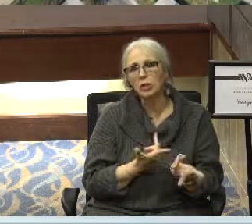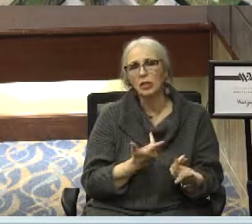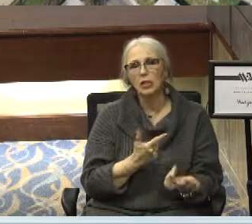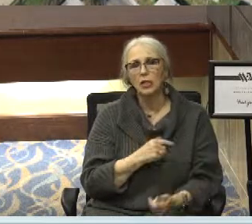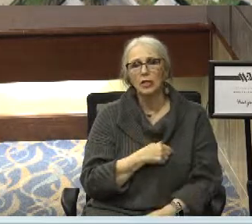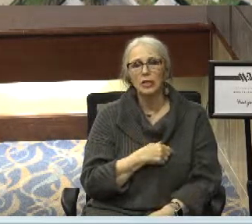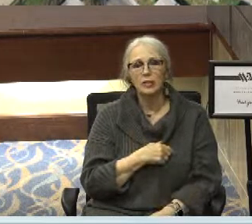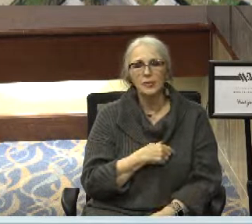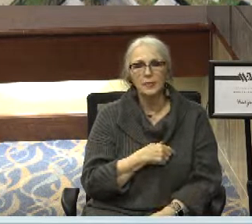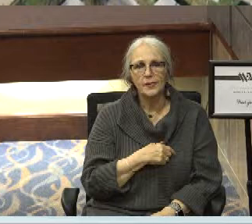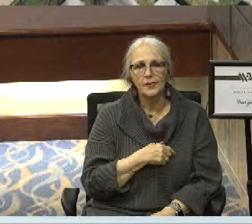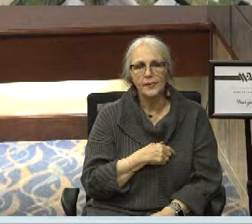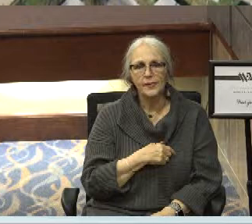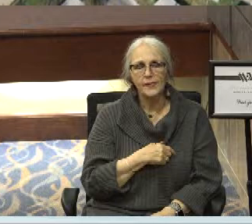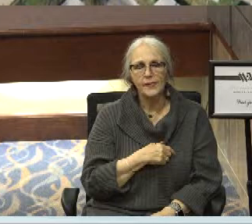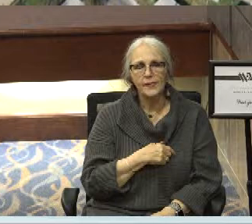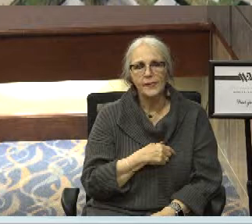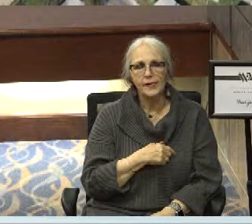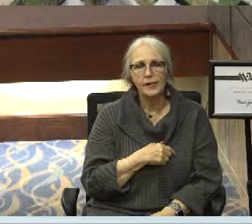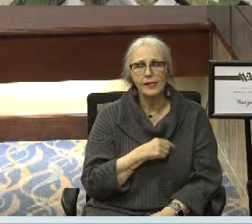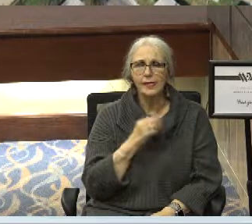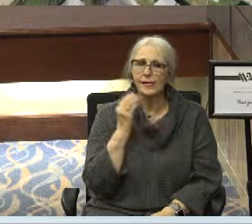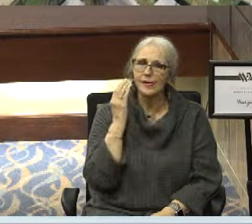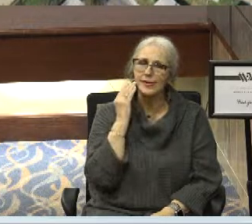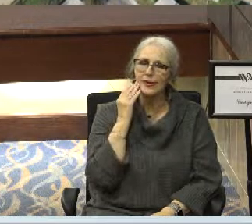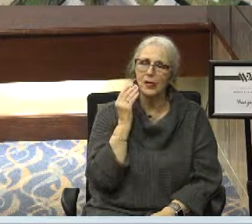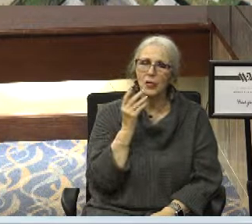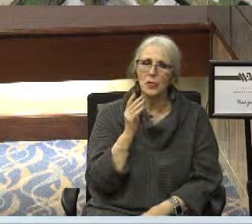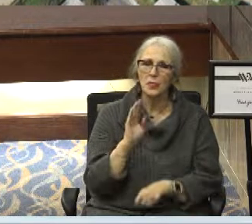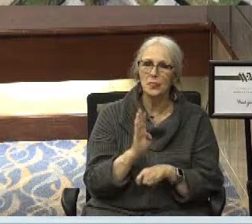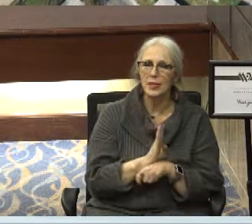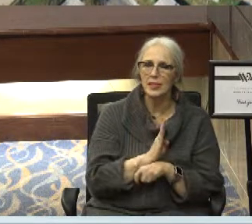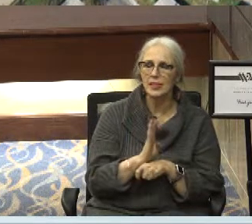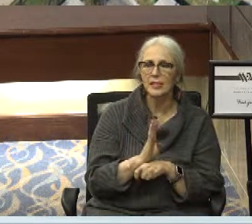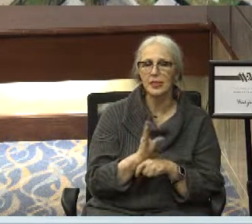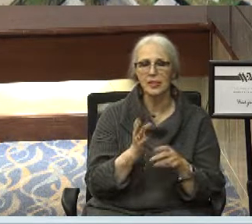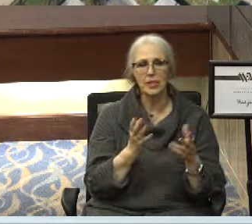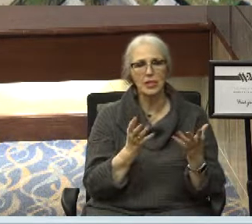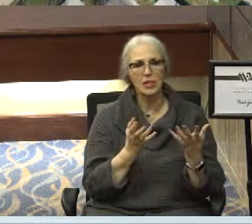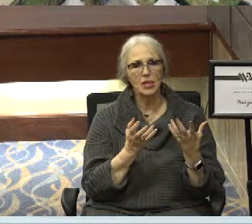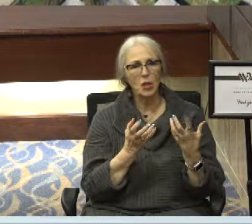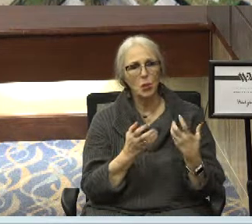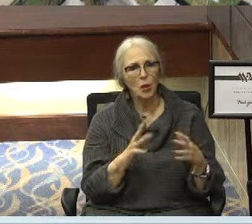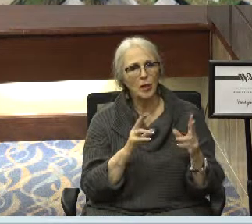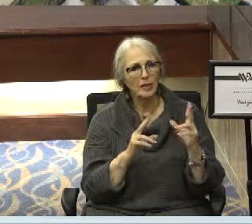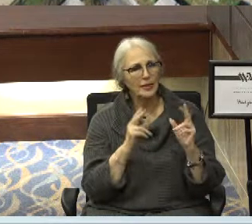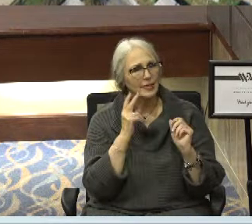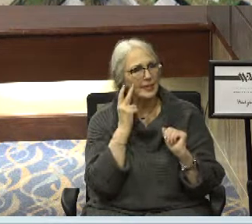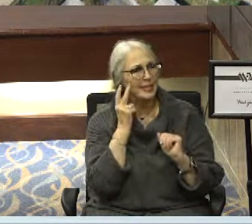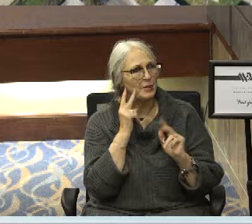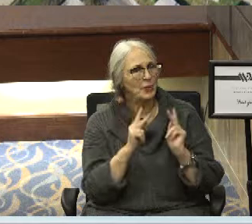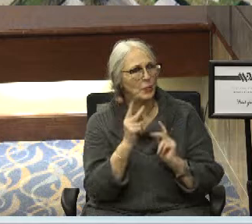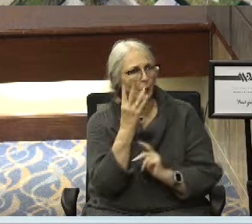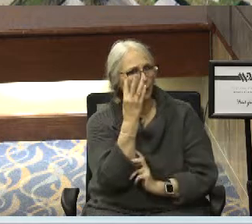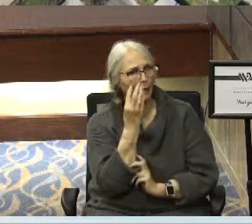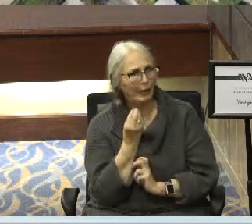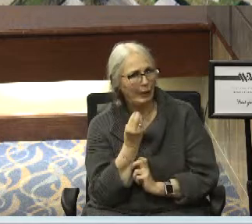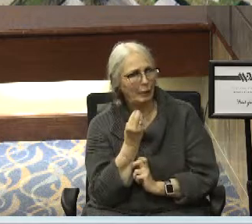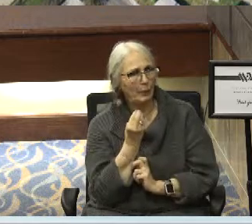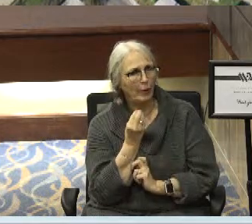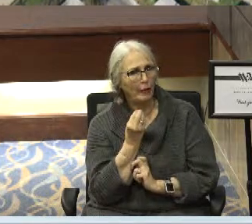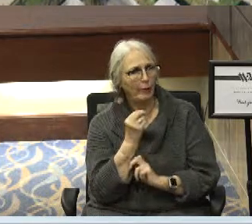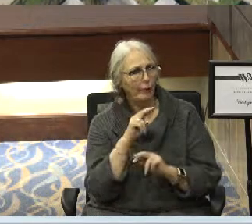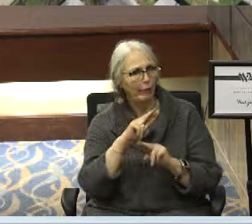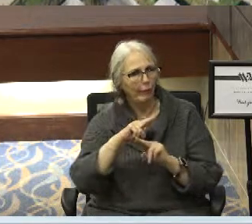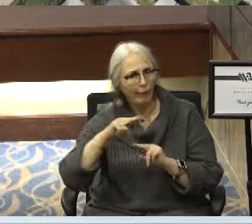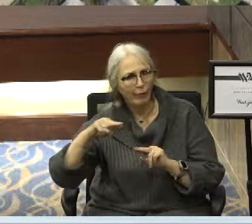certainly, I know our businesses don't want to see folks sleeping on the sidewalks and